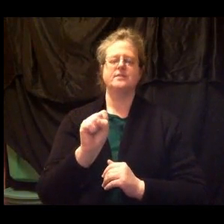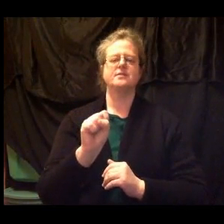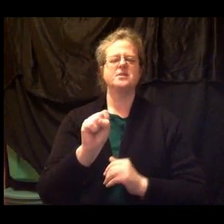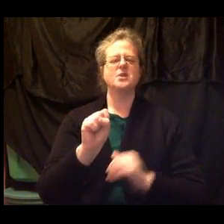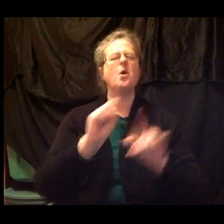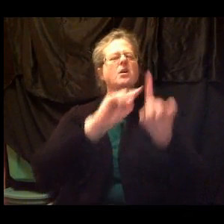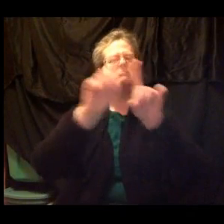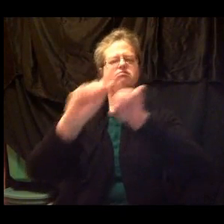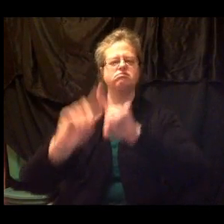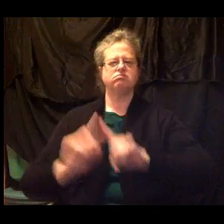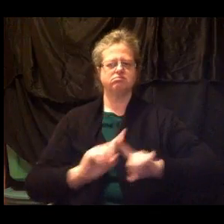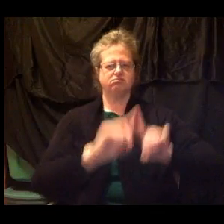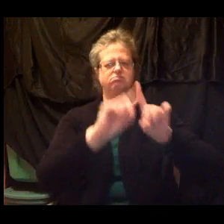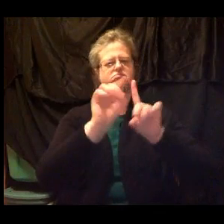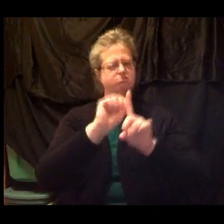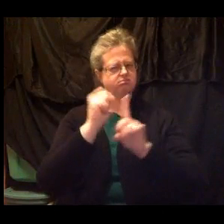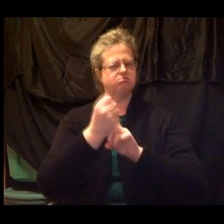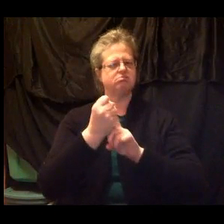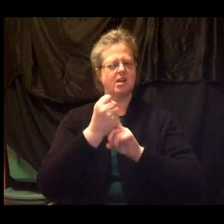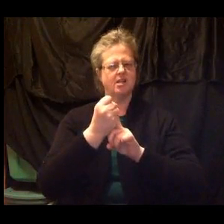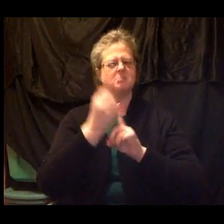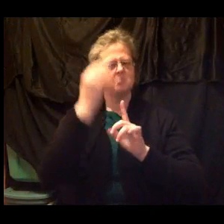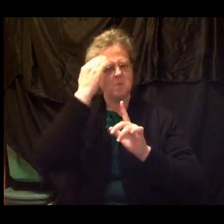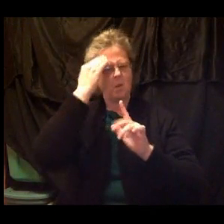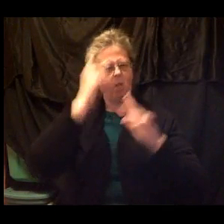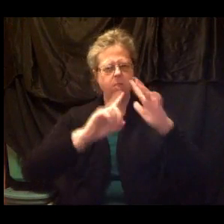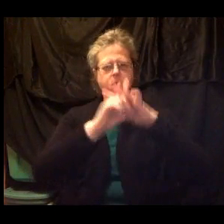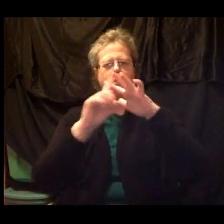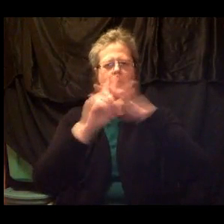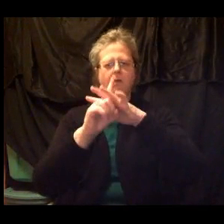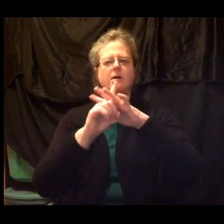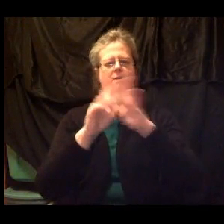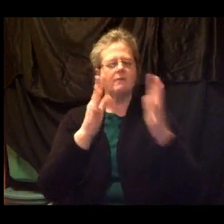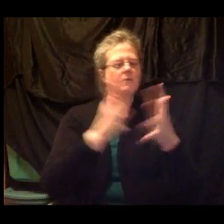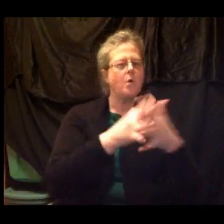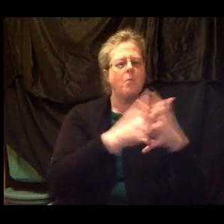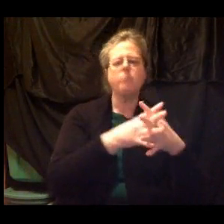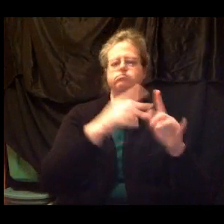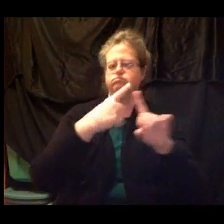of situations that come up in football and temperatures and one thing and another where you